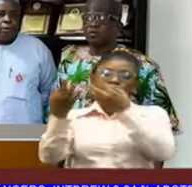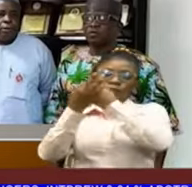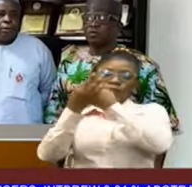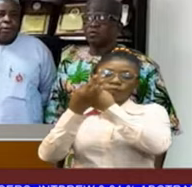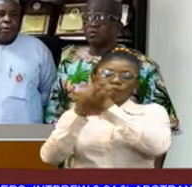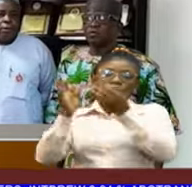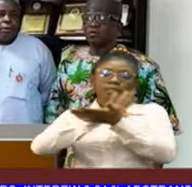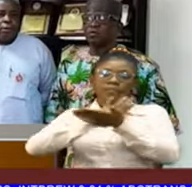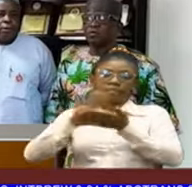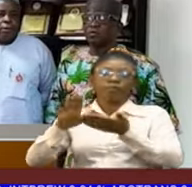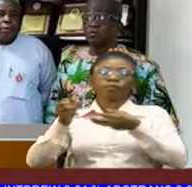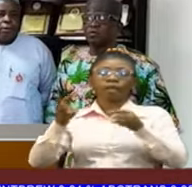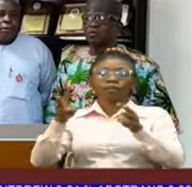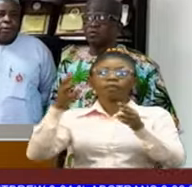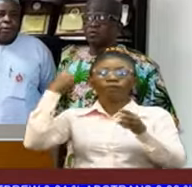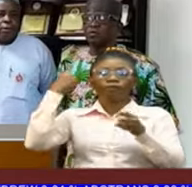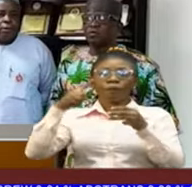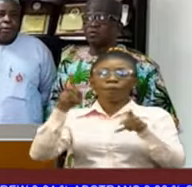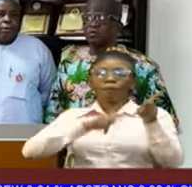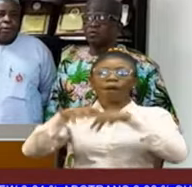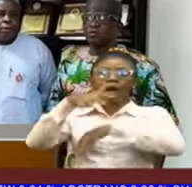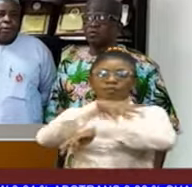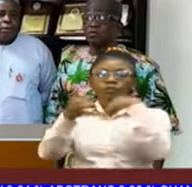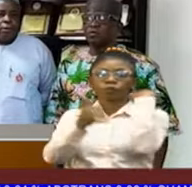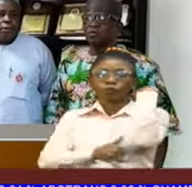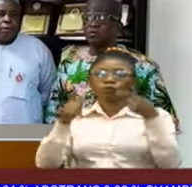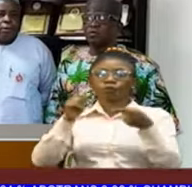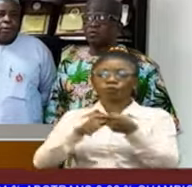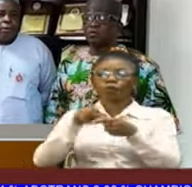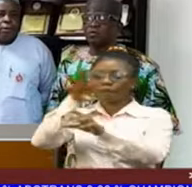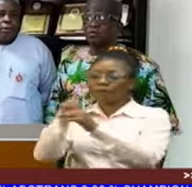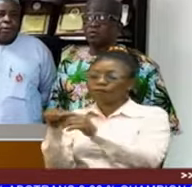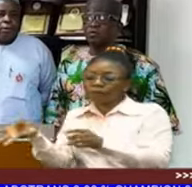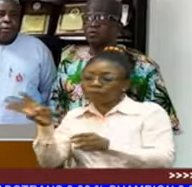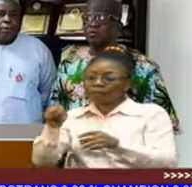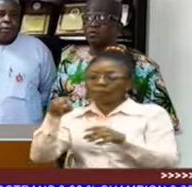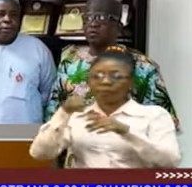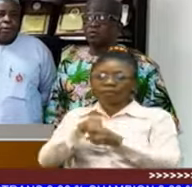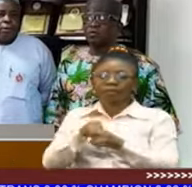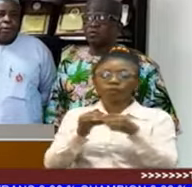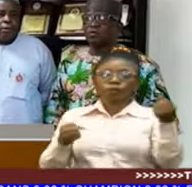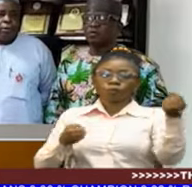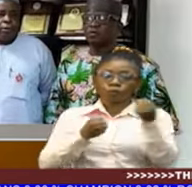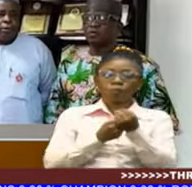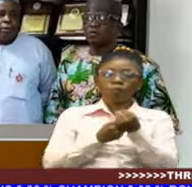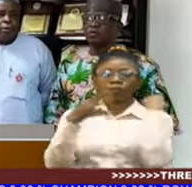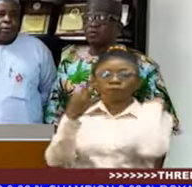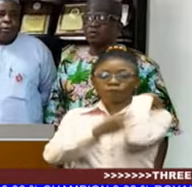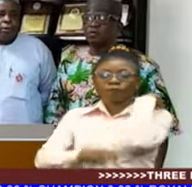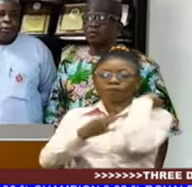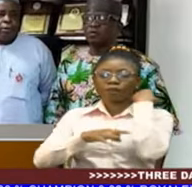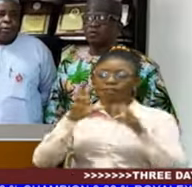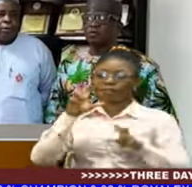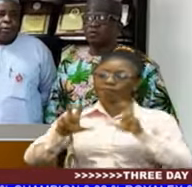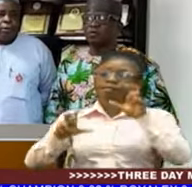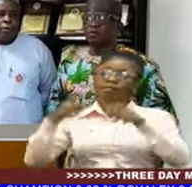missions and the diasporans in the bid to fully involve them in driving foreign direct investments for